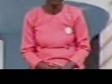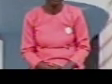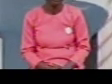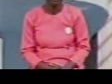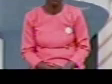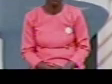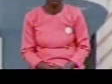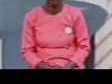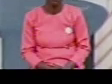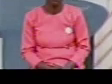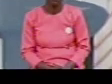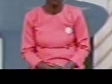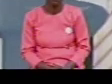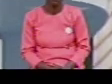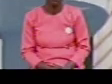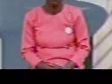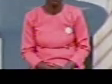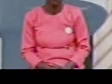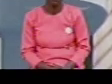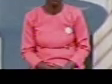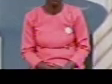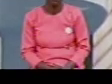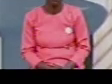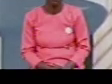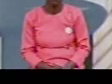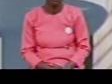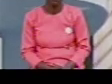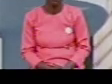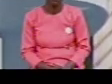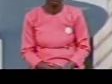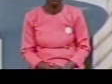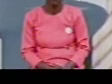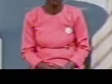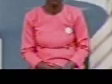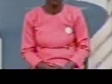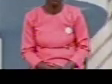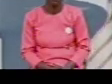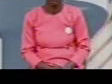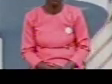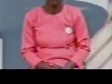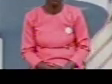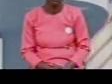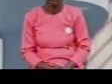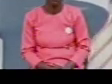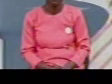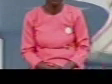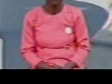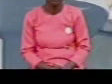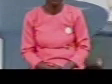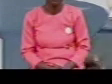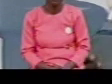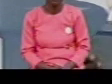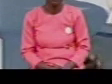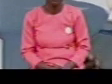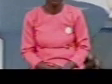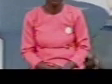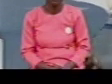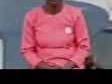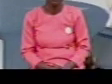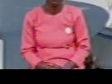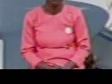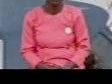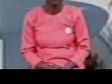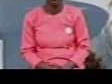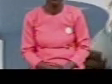goodness, lost in his love. This is my story. This is my song, praising my